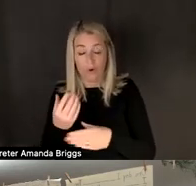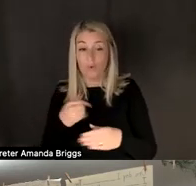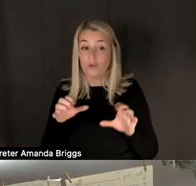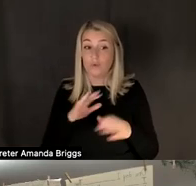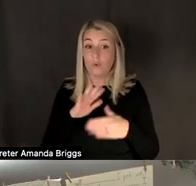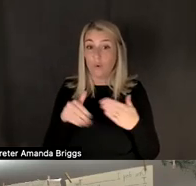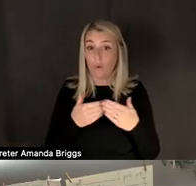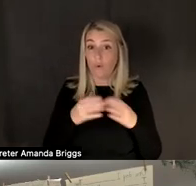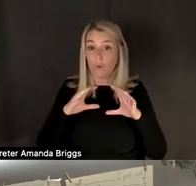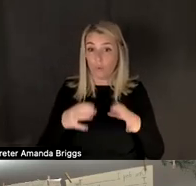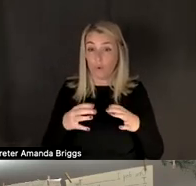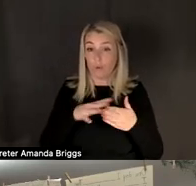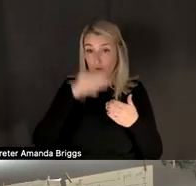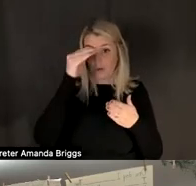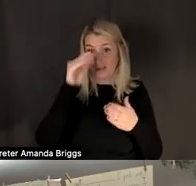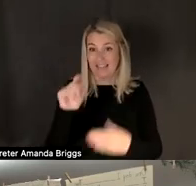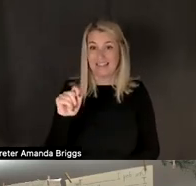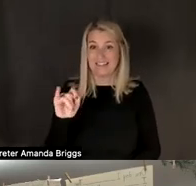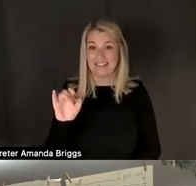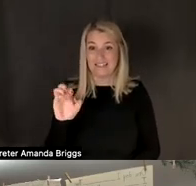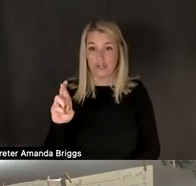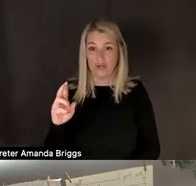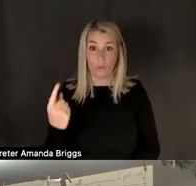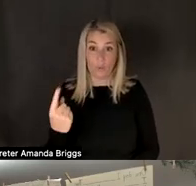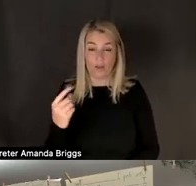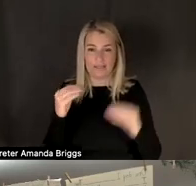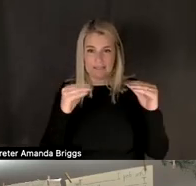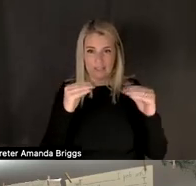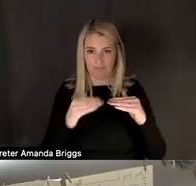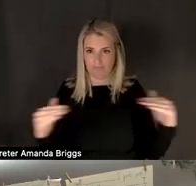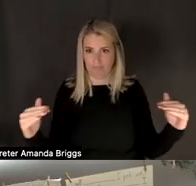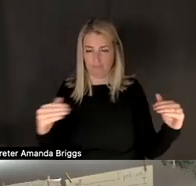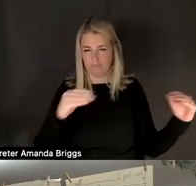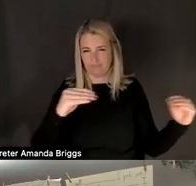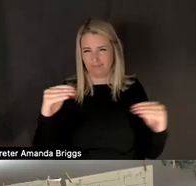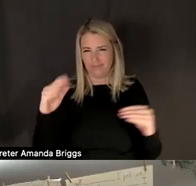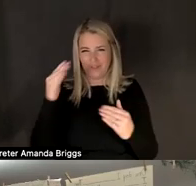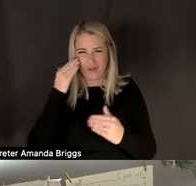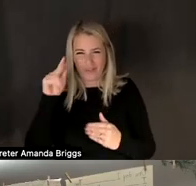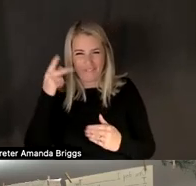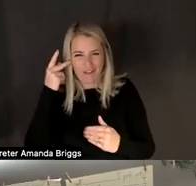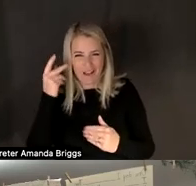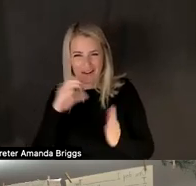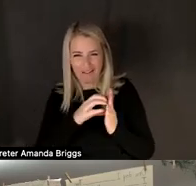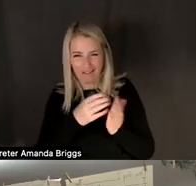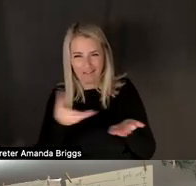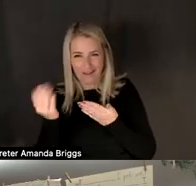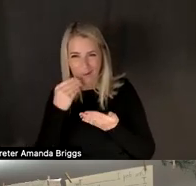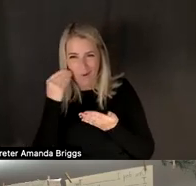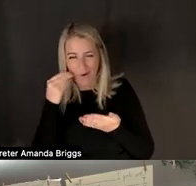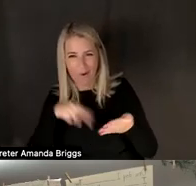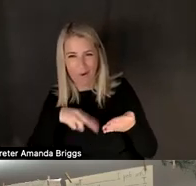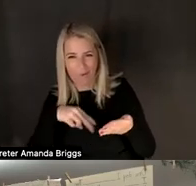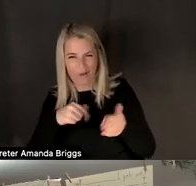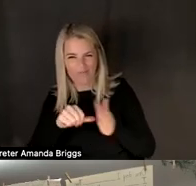it tier 1 teaching, where those phonics passages that come home, and there's like a skill that we're working